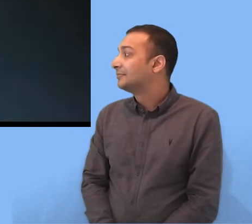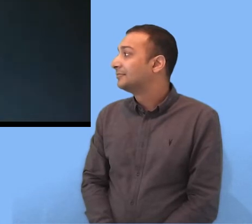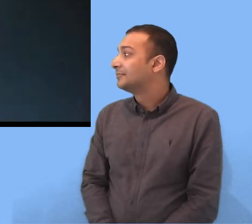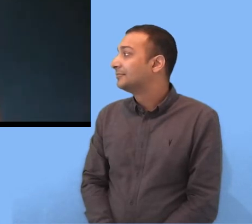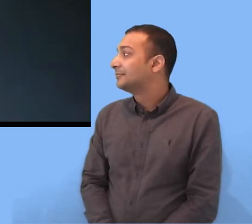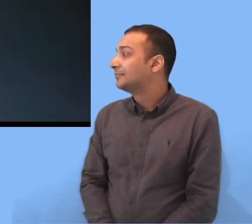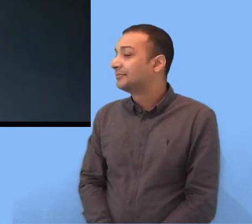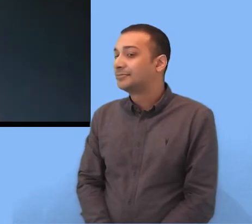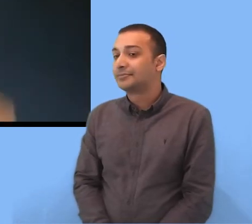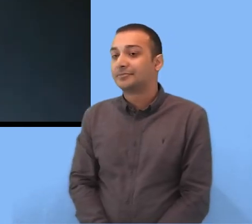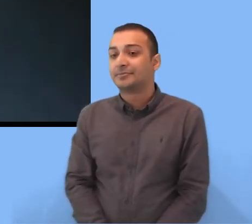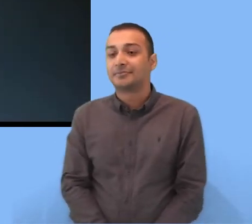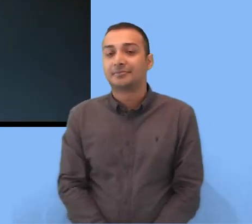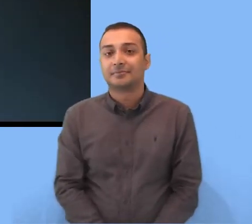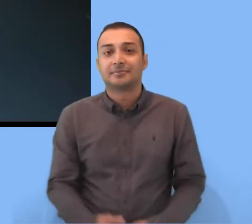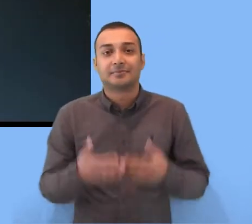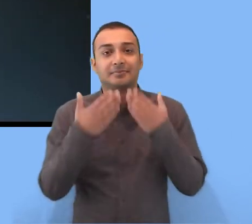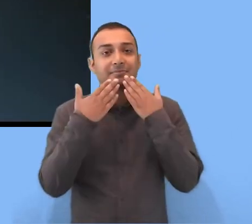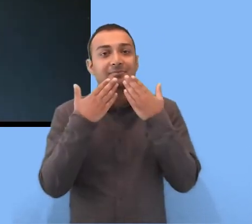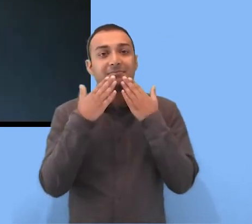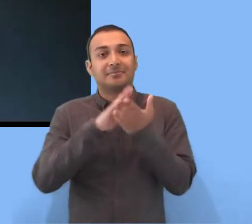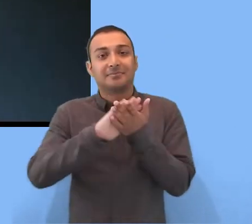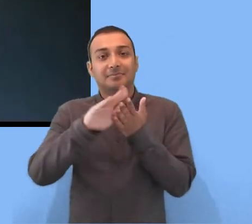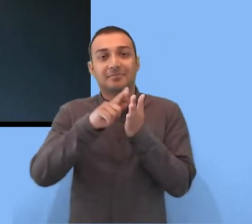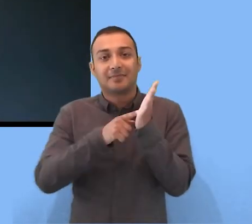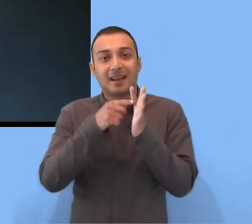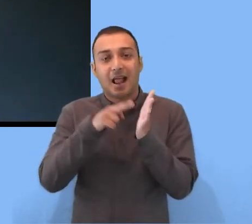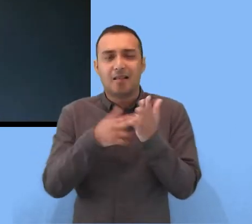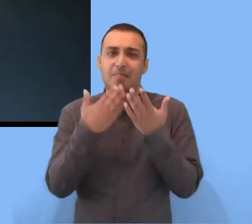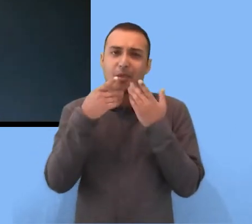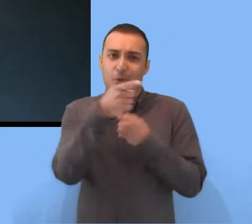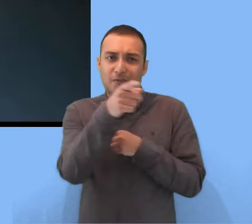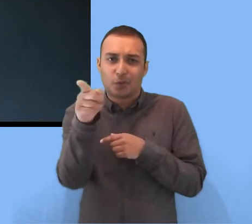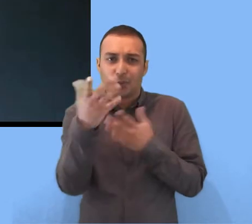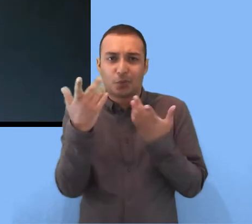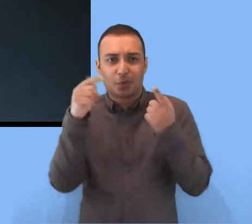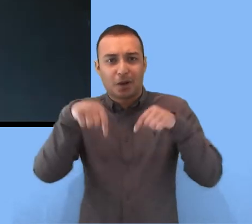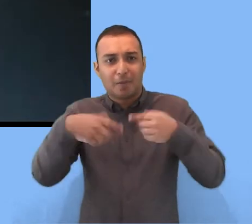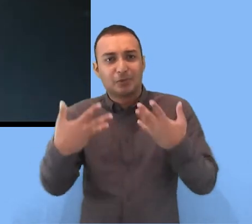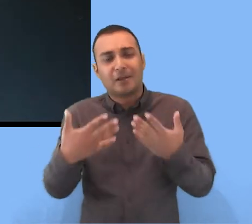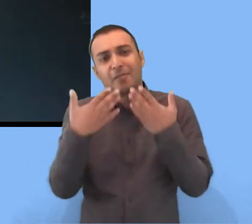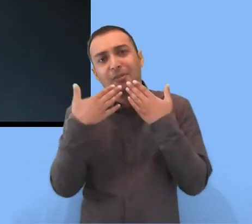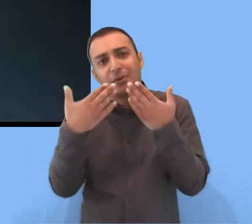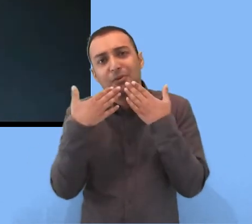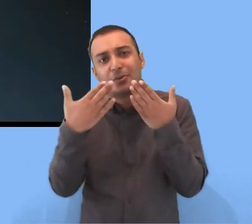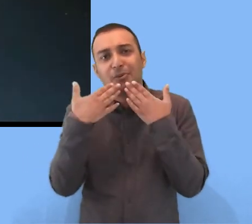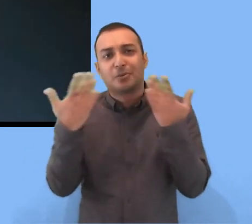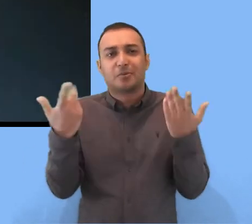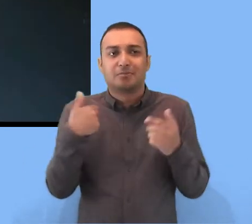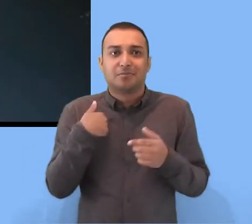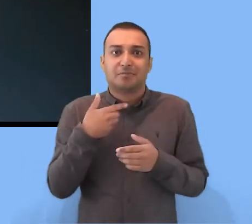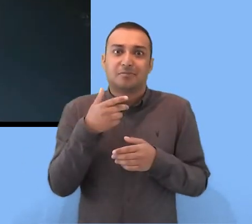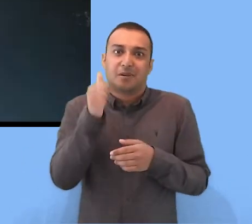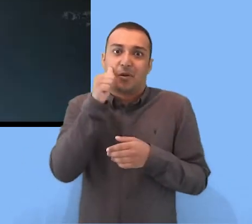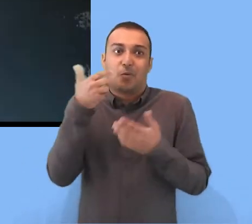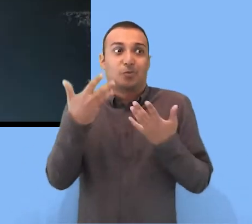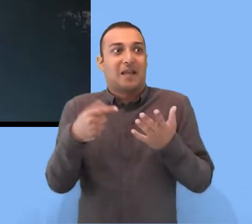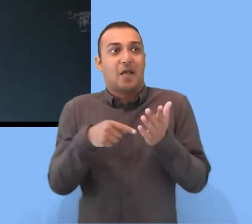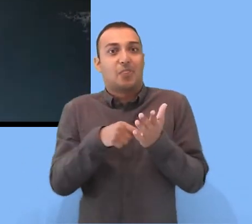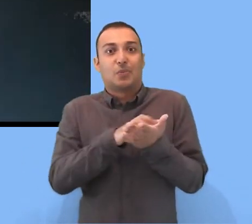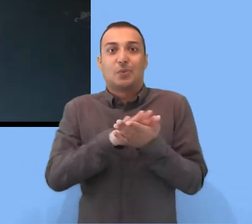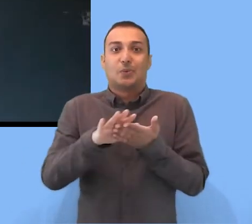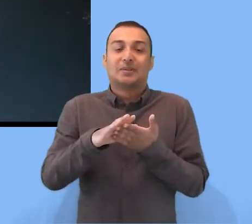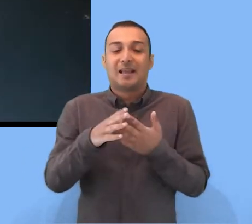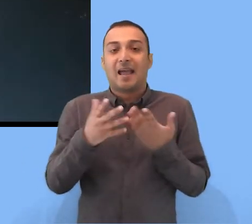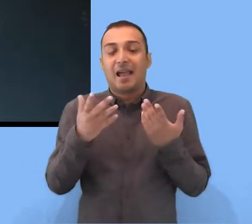Thank you so much, Helen, and thank you everyone for coming along today at what I'm sure is the end of a long Thursday.